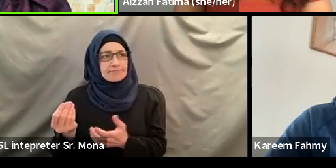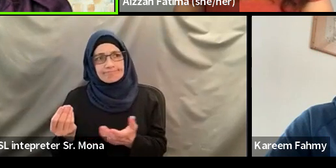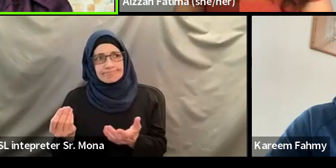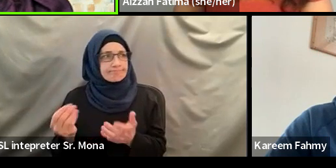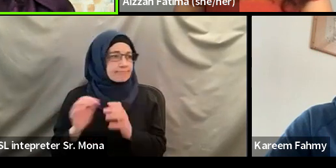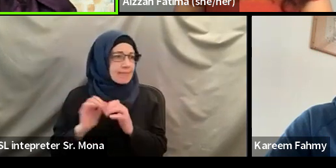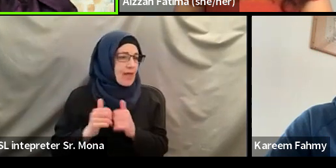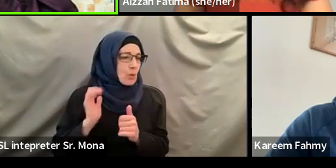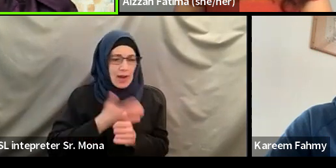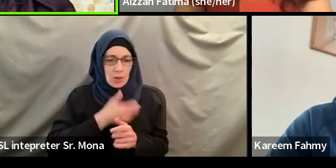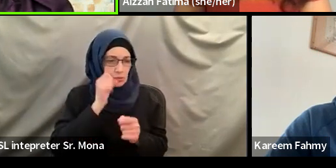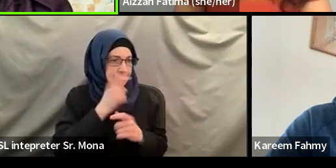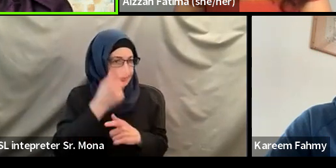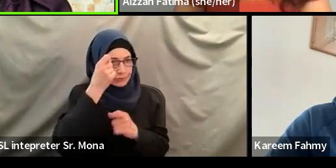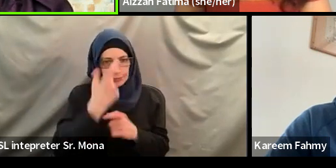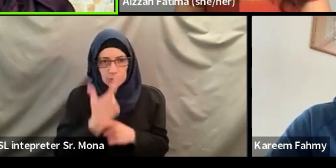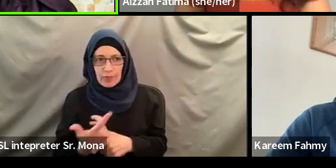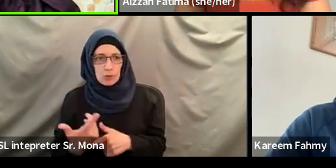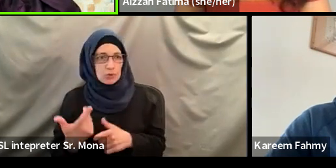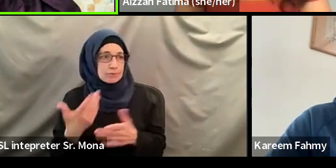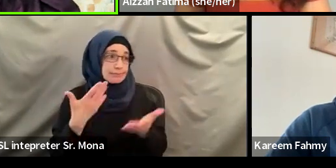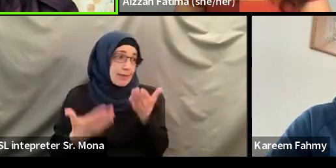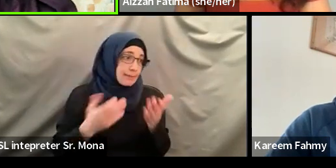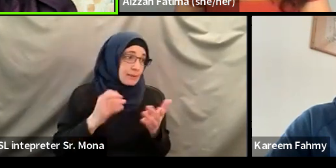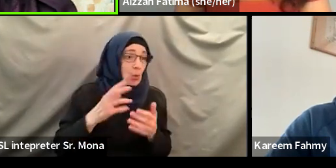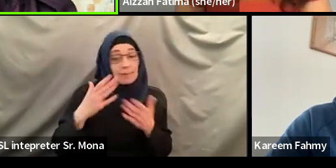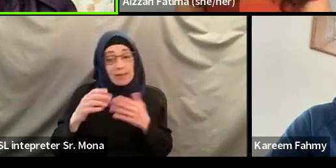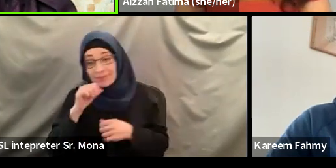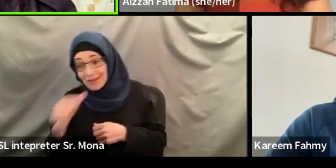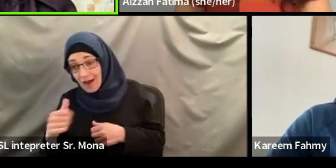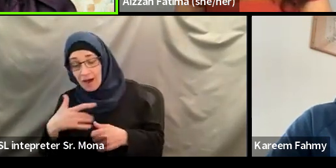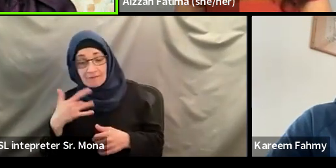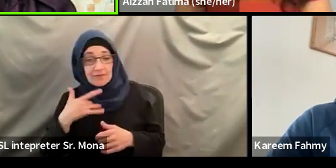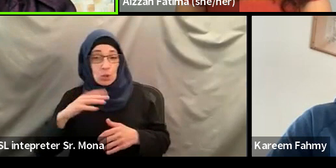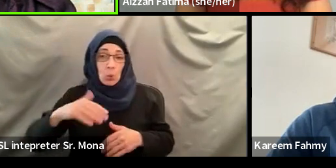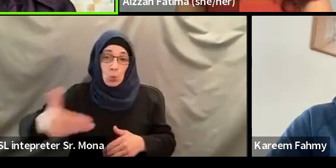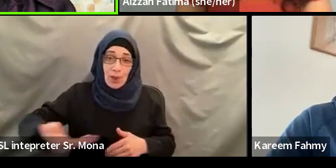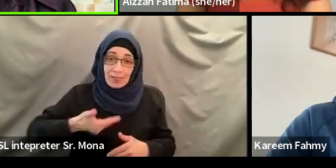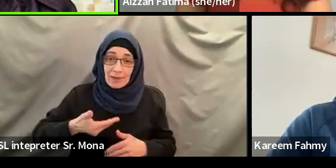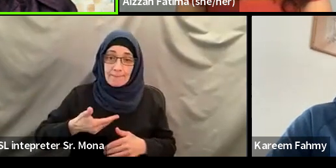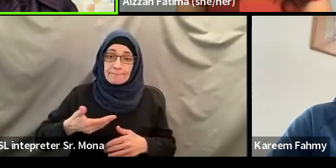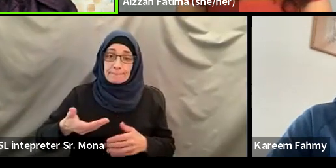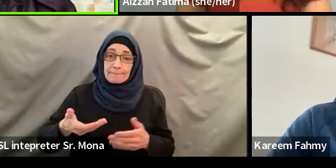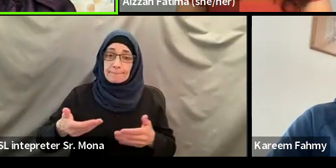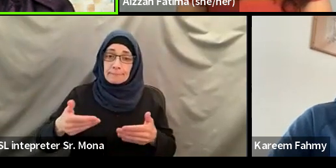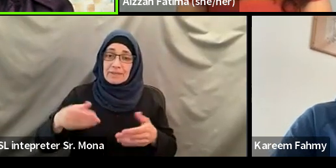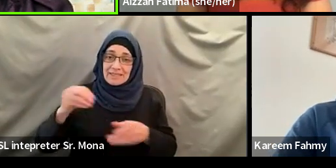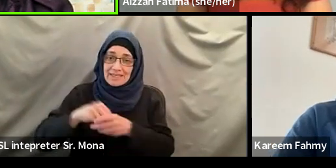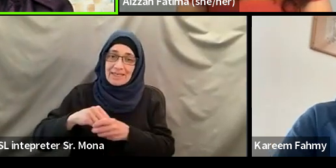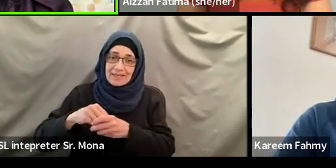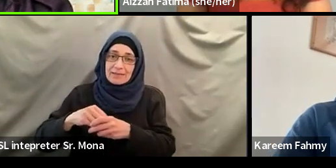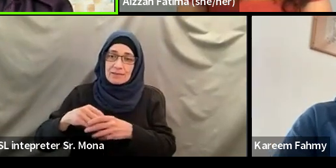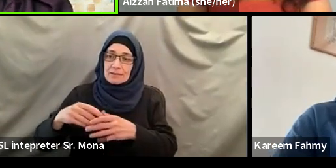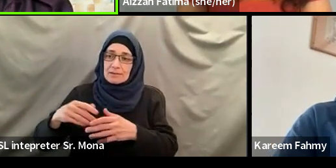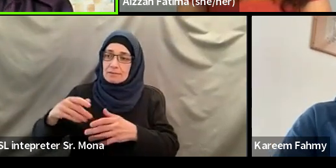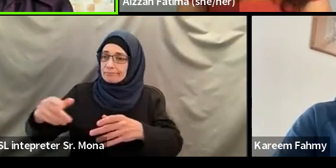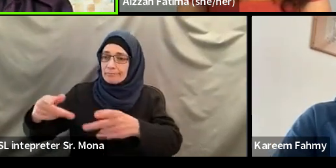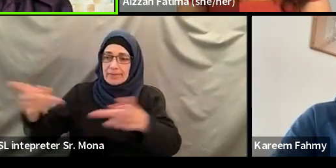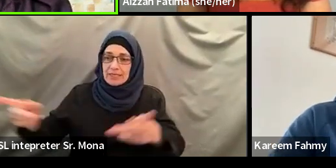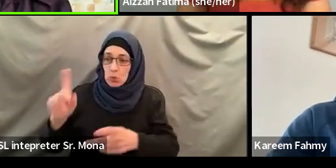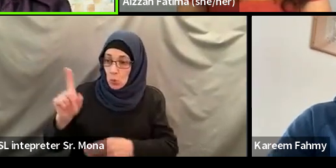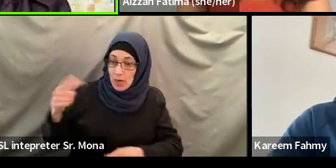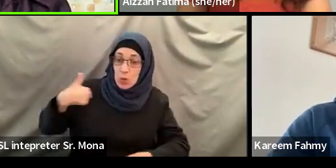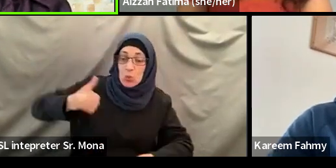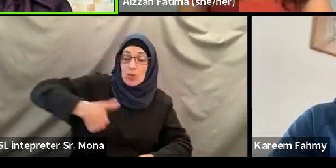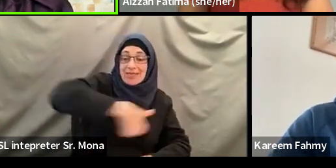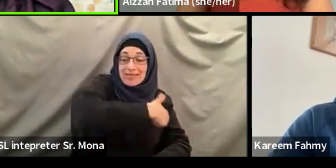our sisters and brothers may or may not feel welcome in spaces that many of us have been born into.